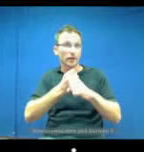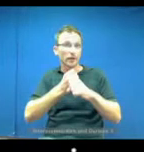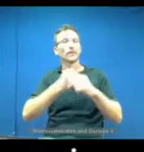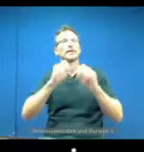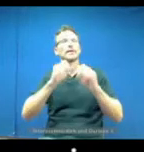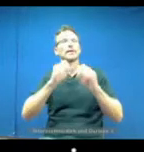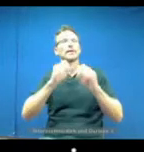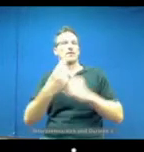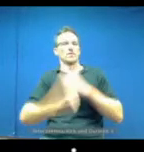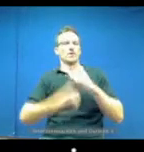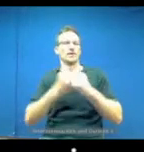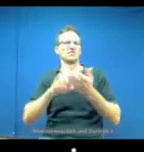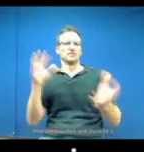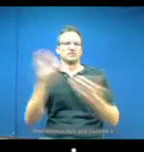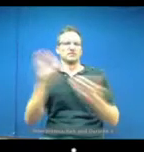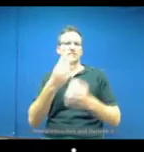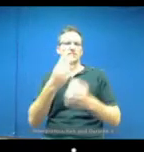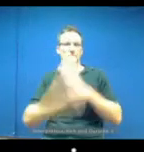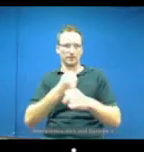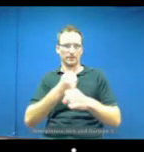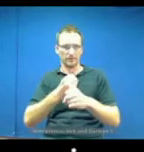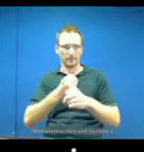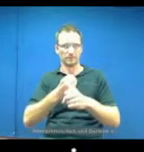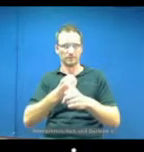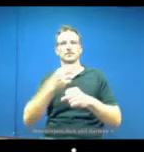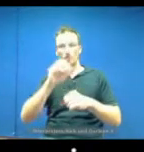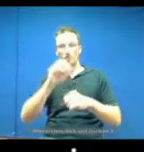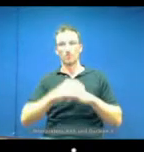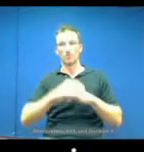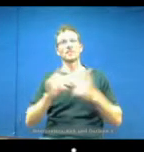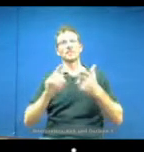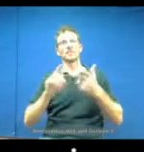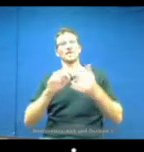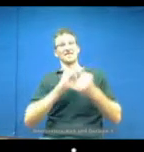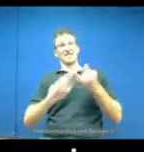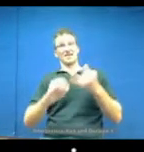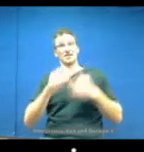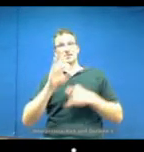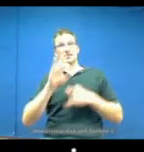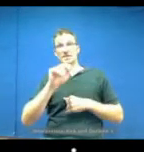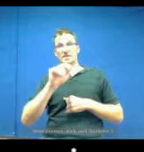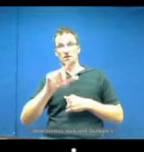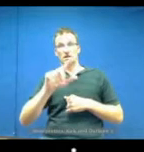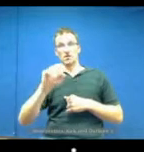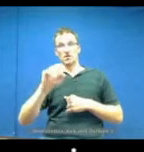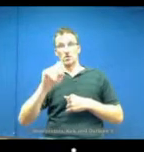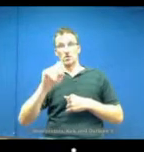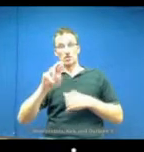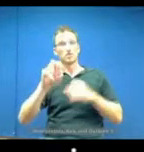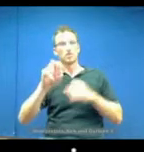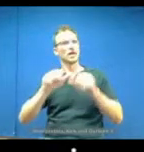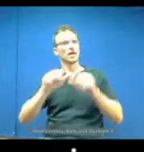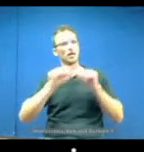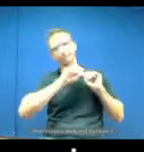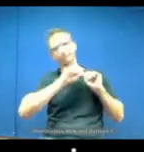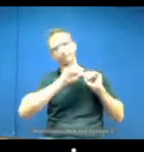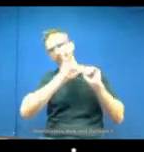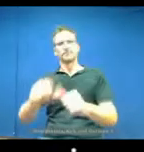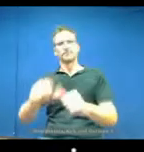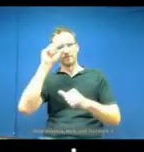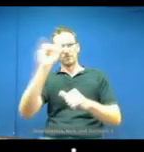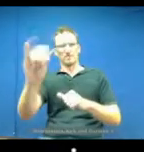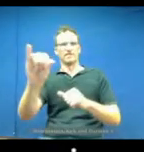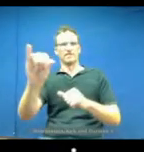And finally, a final order can be permanent. And that doesn't happen often, and it usually involves if the